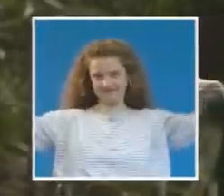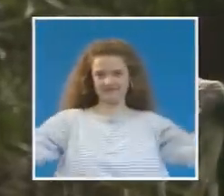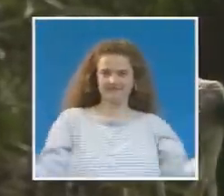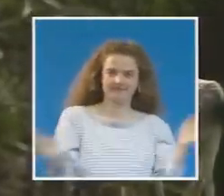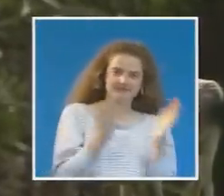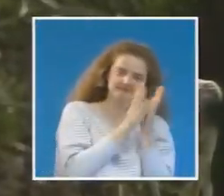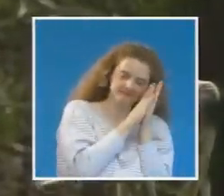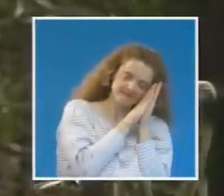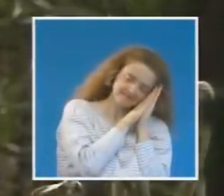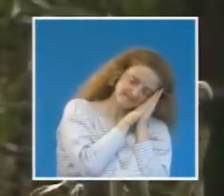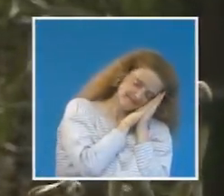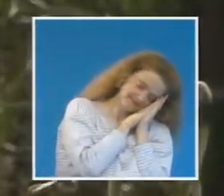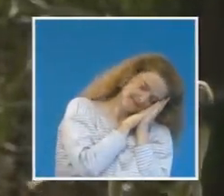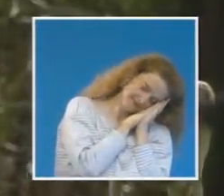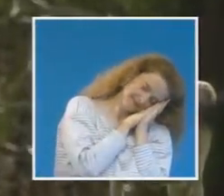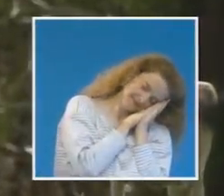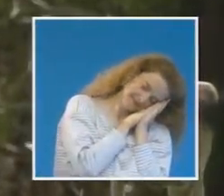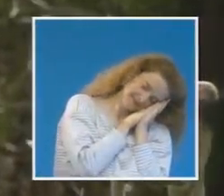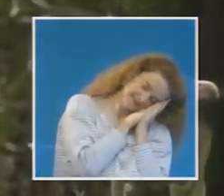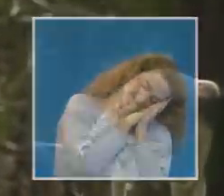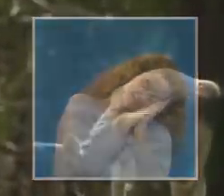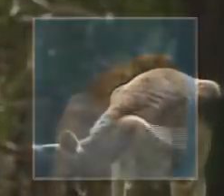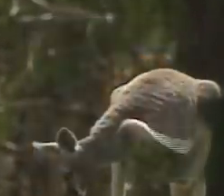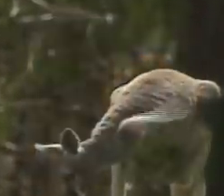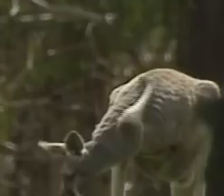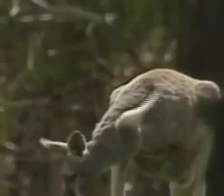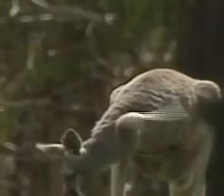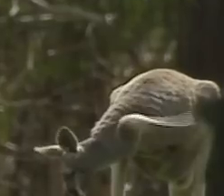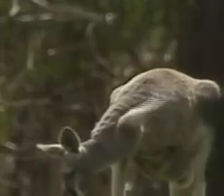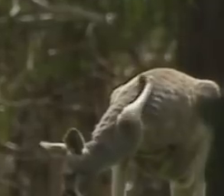sleep. Everyone's quiet, not even a peep.